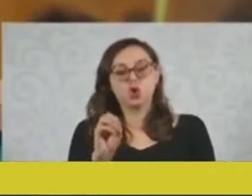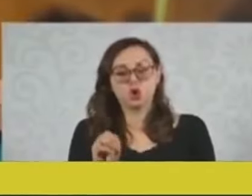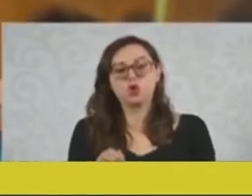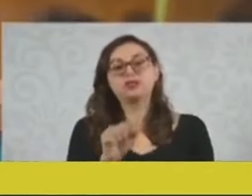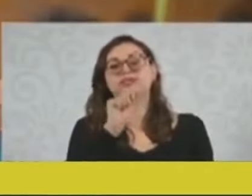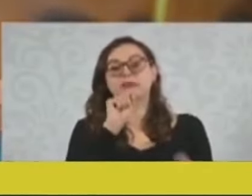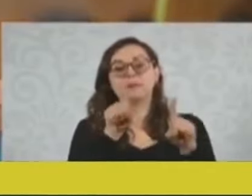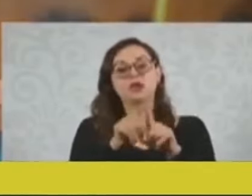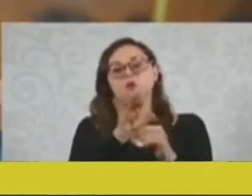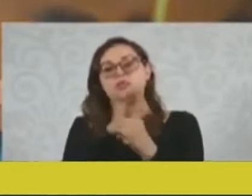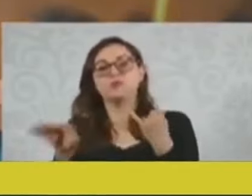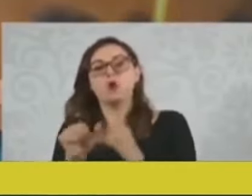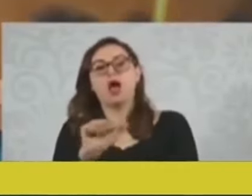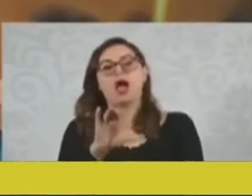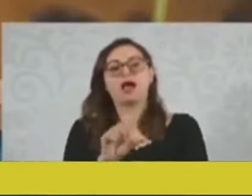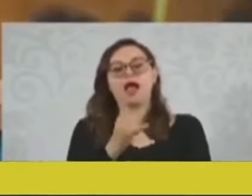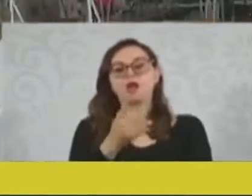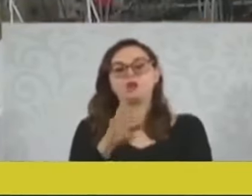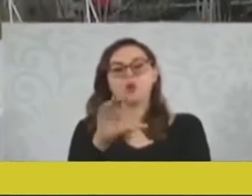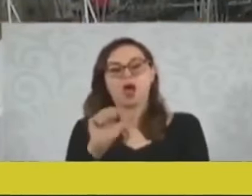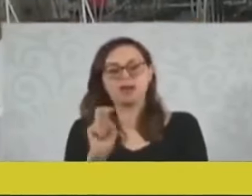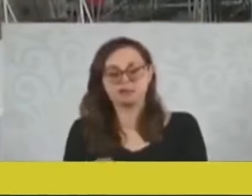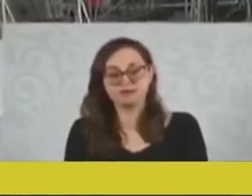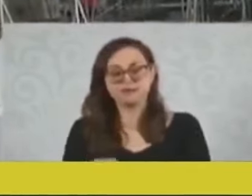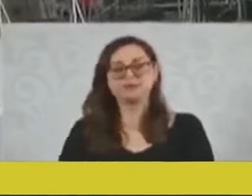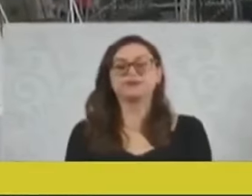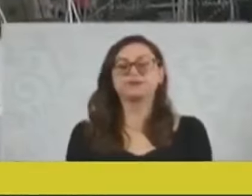Paso del Toro, Tuzla, and Yacayuca.